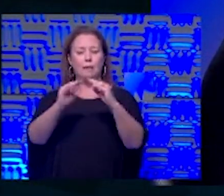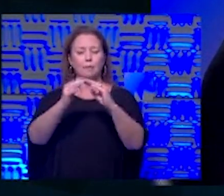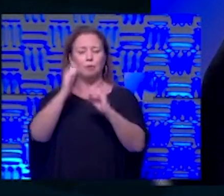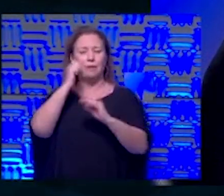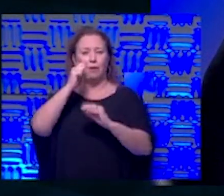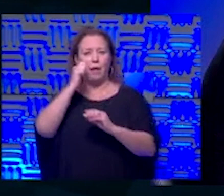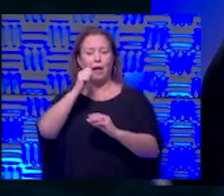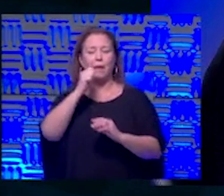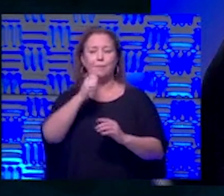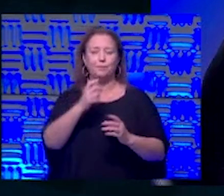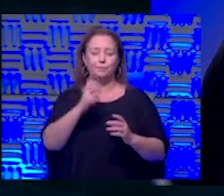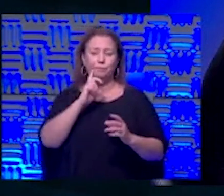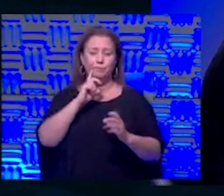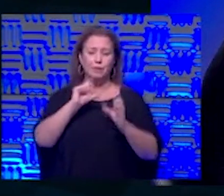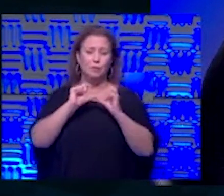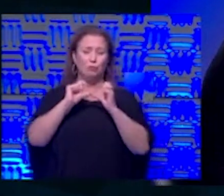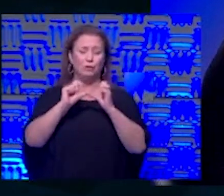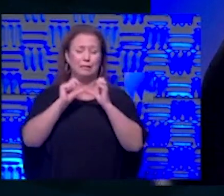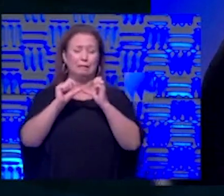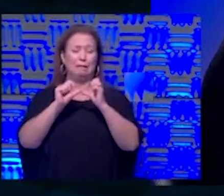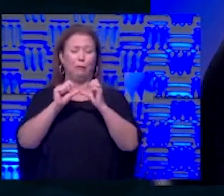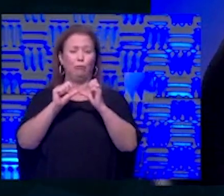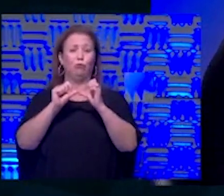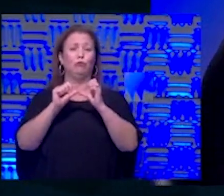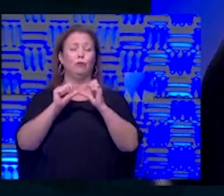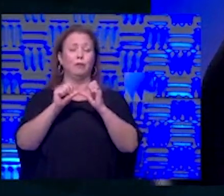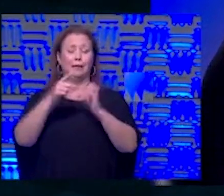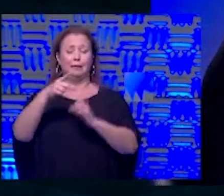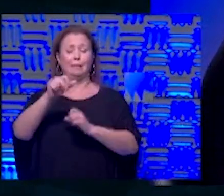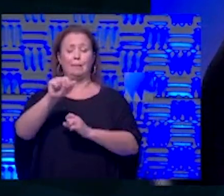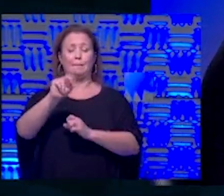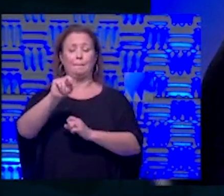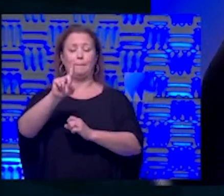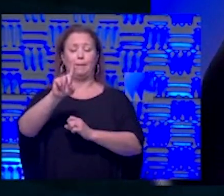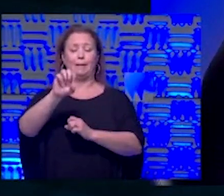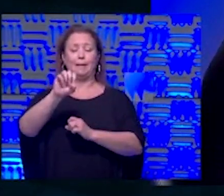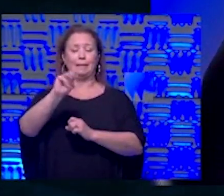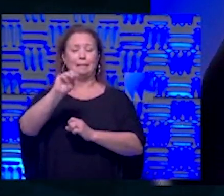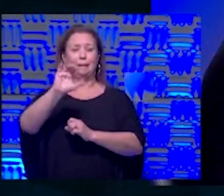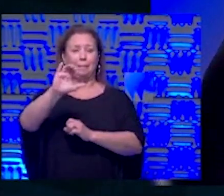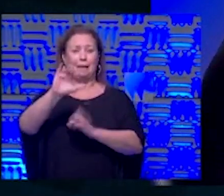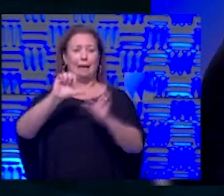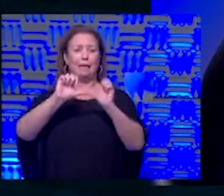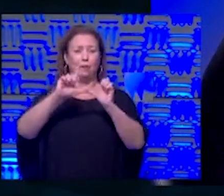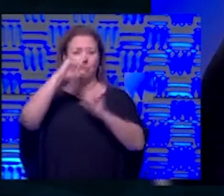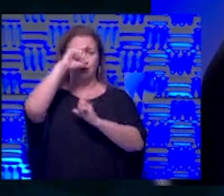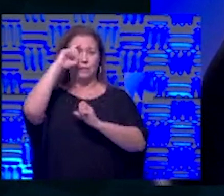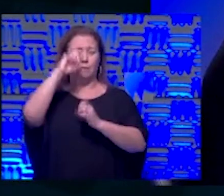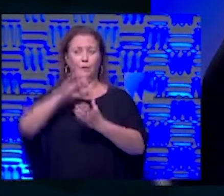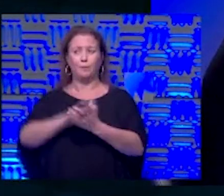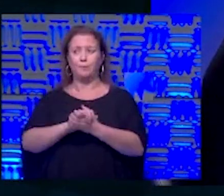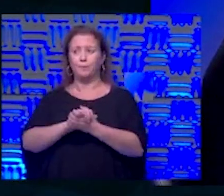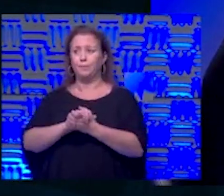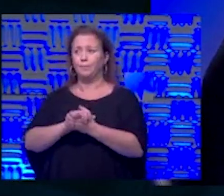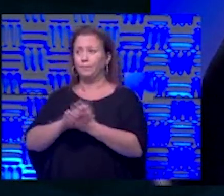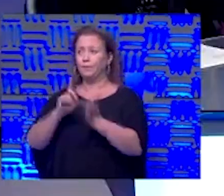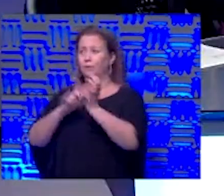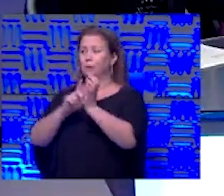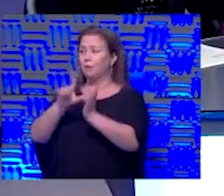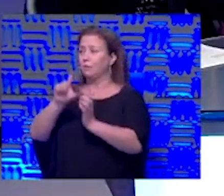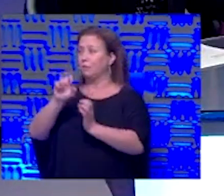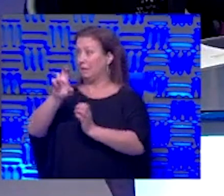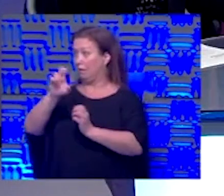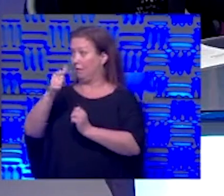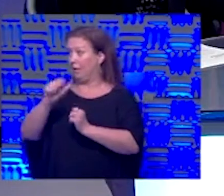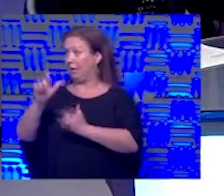daily as you move further into this pandemic and into the summer and you get closer to your trip. Dr. Lauer, do you have any trips planned